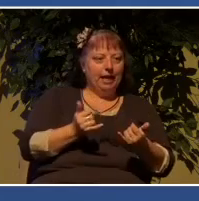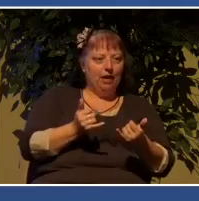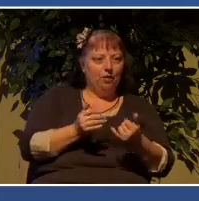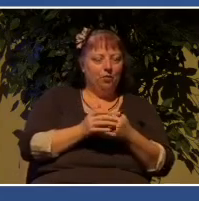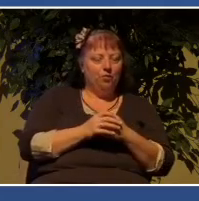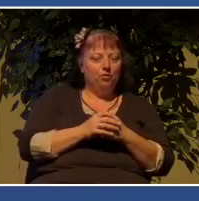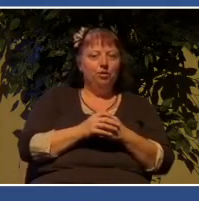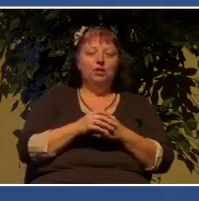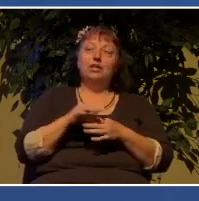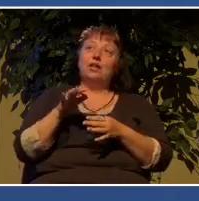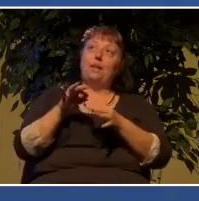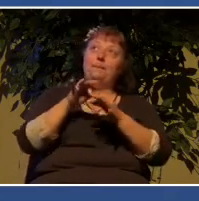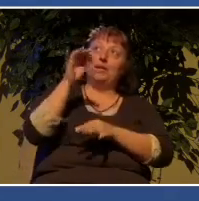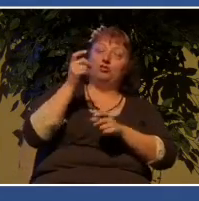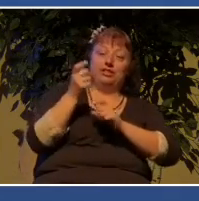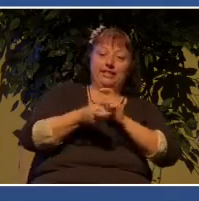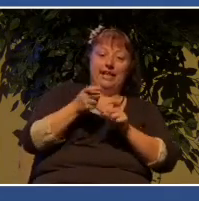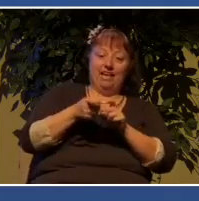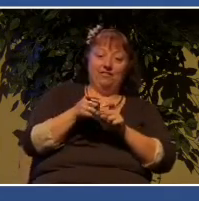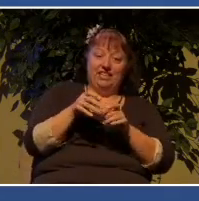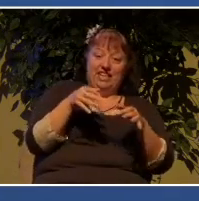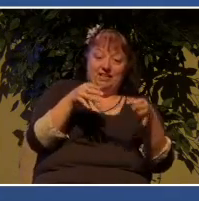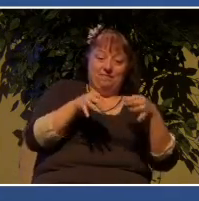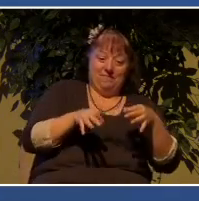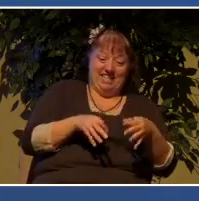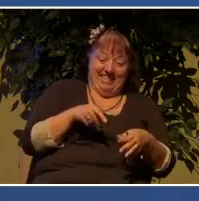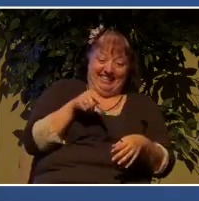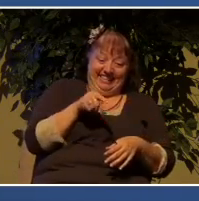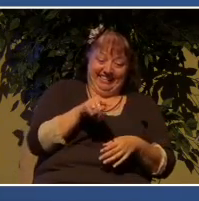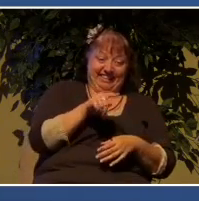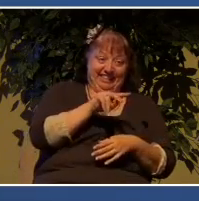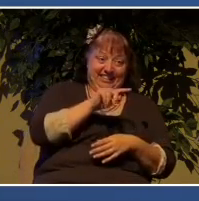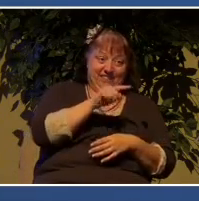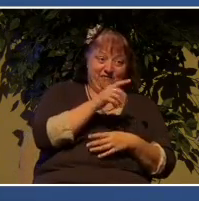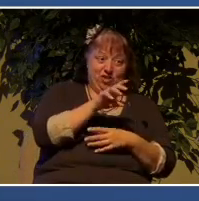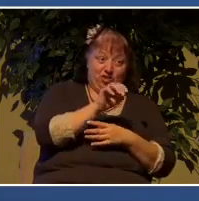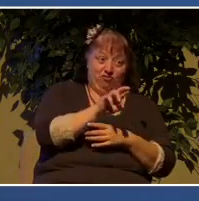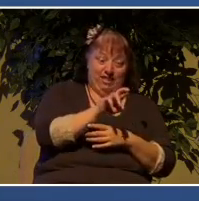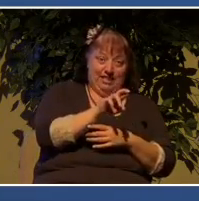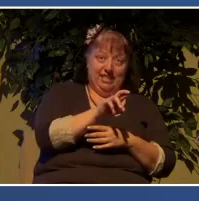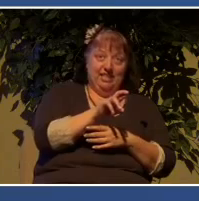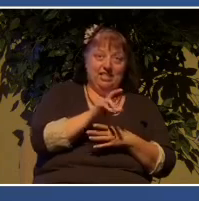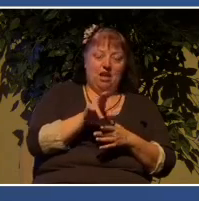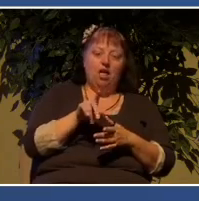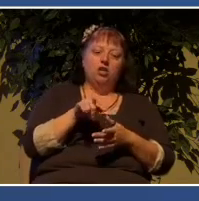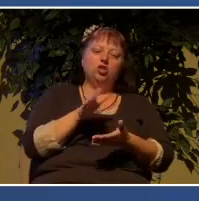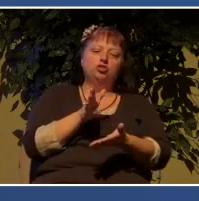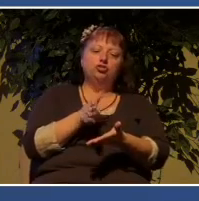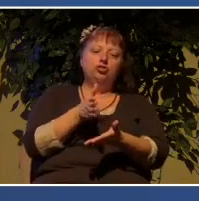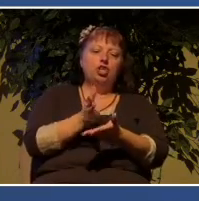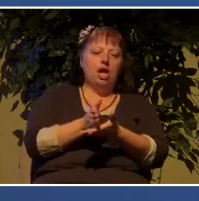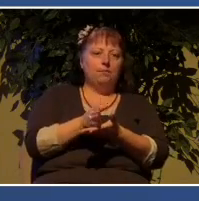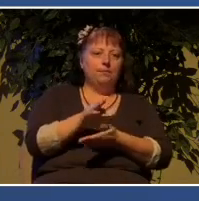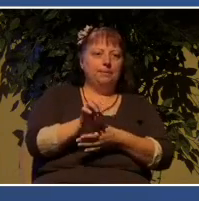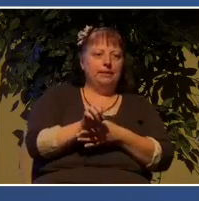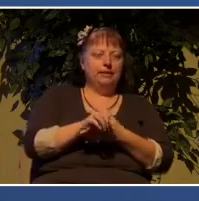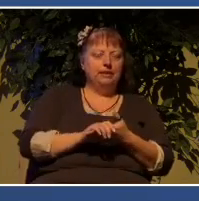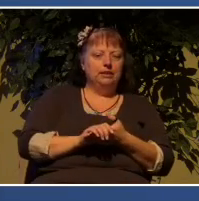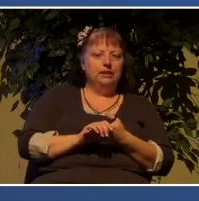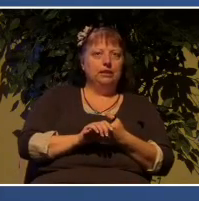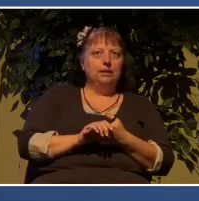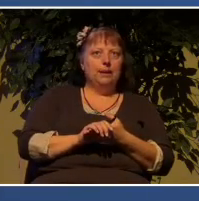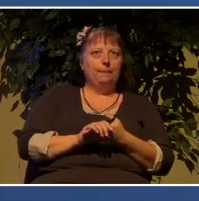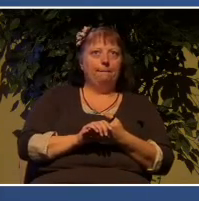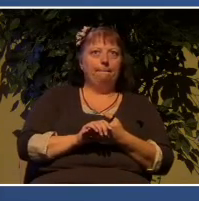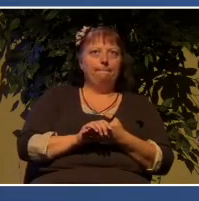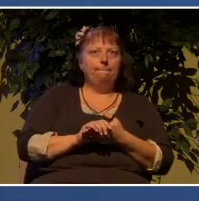spiritual gifts of the nature described in these chapters have ceased to be. We call them cessationists. If you listen to any of